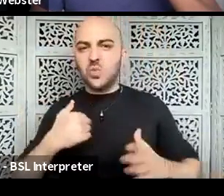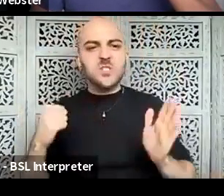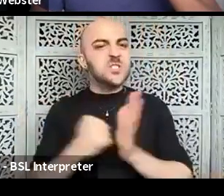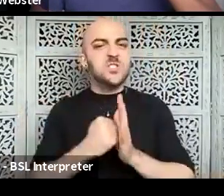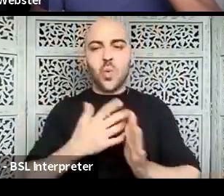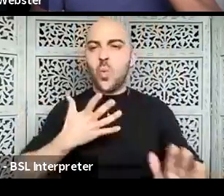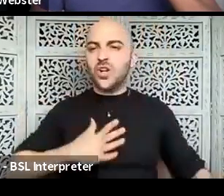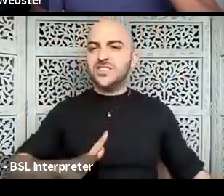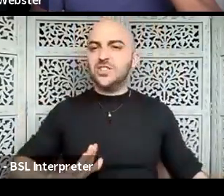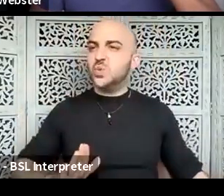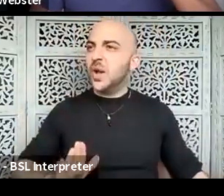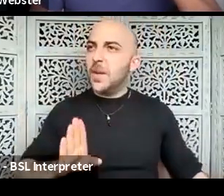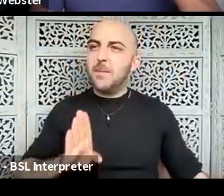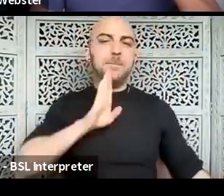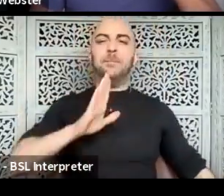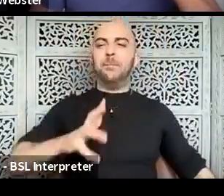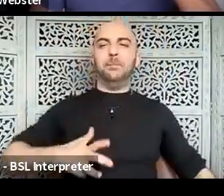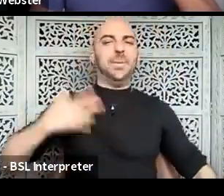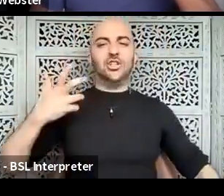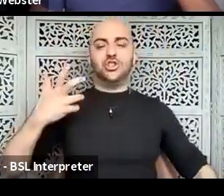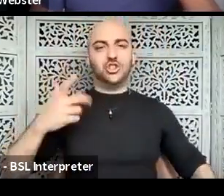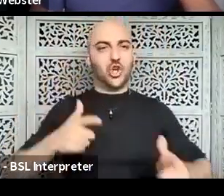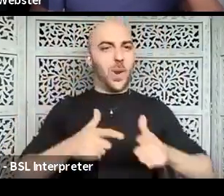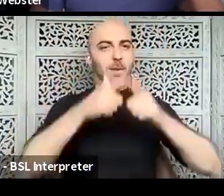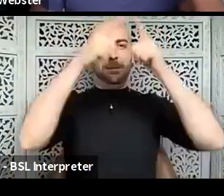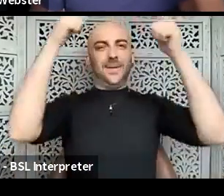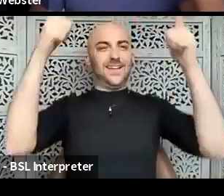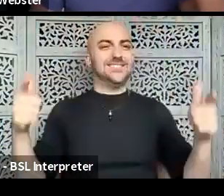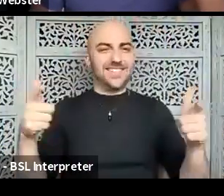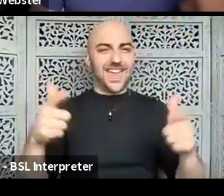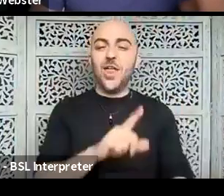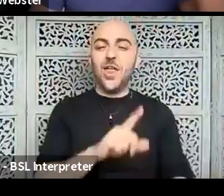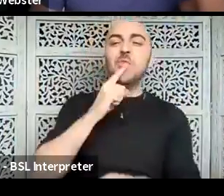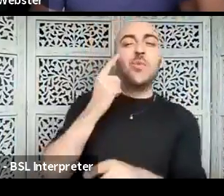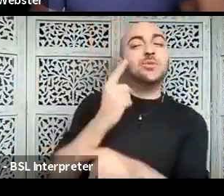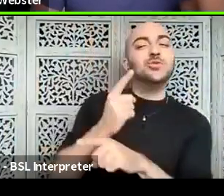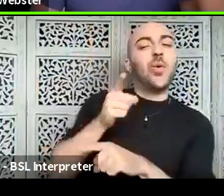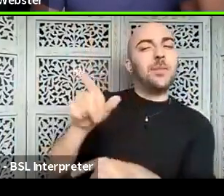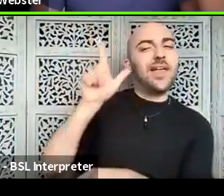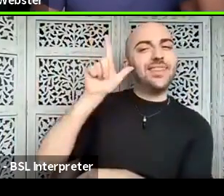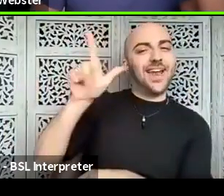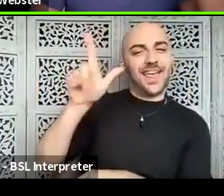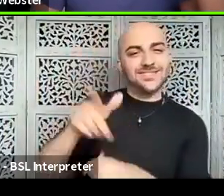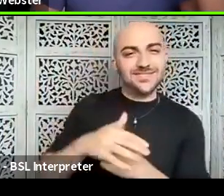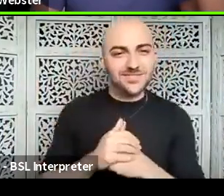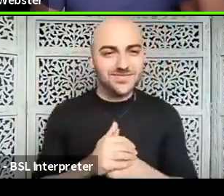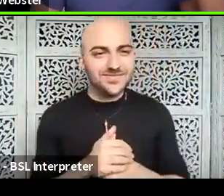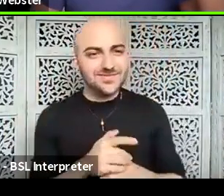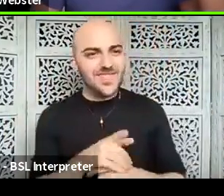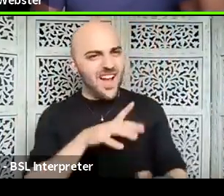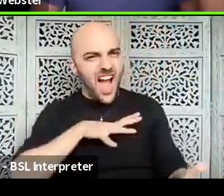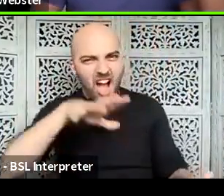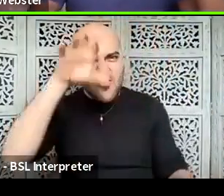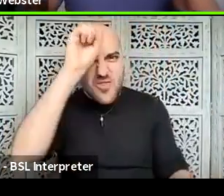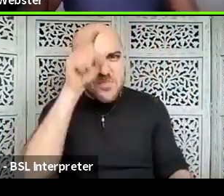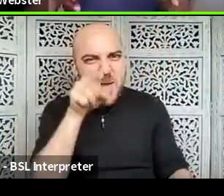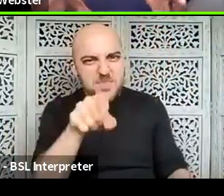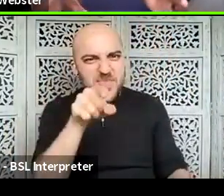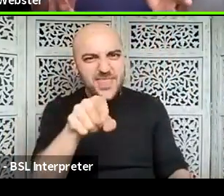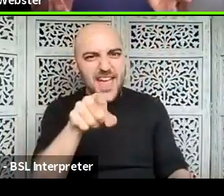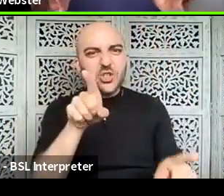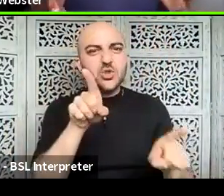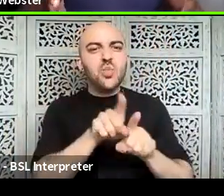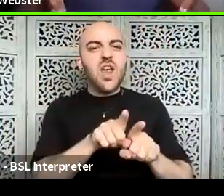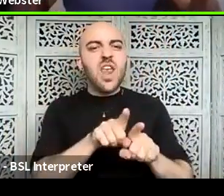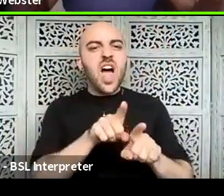bigger scale. Okay, and we'll come to how that manifested itself in a minute. I remember that as well. It was like a Trojan horse had snuck